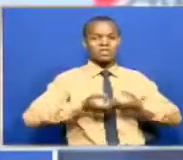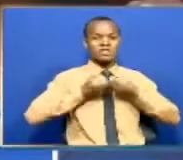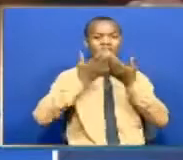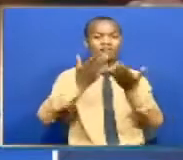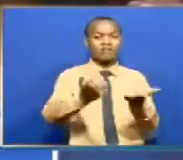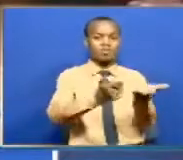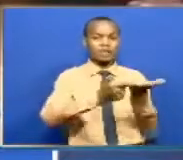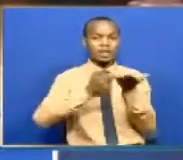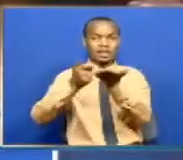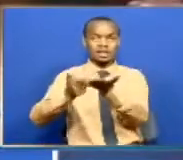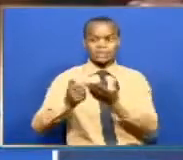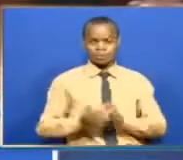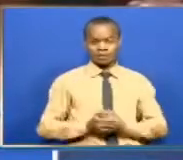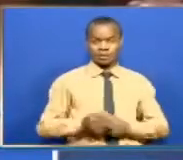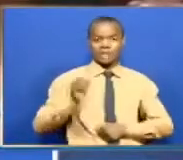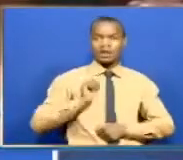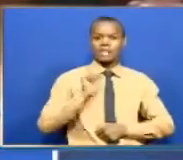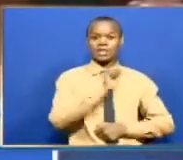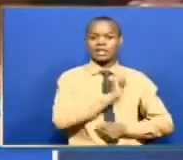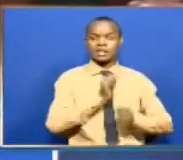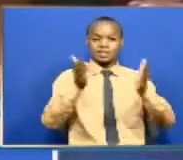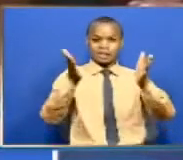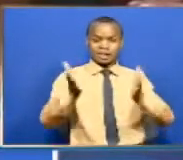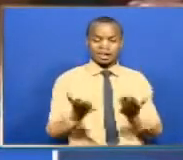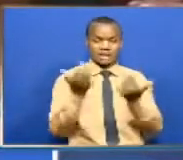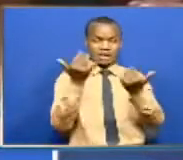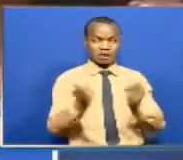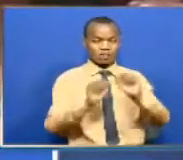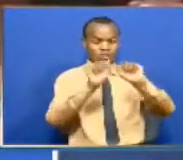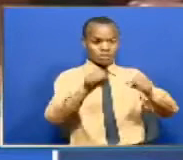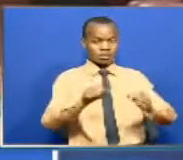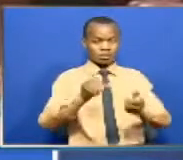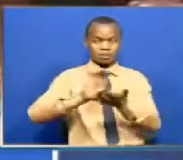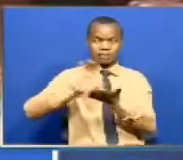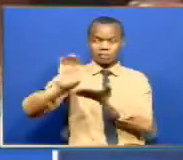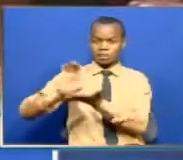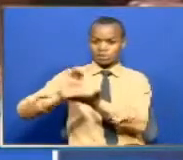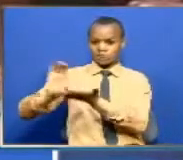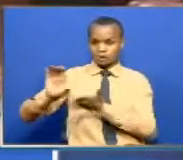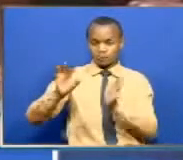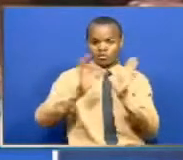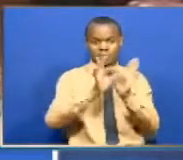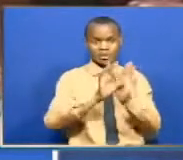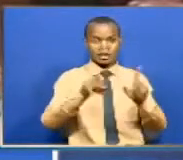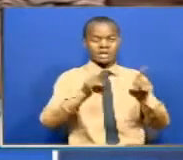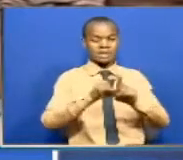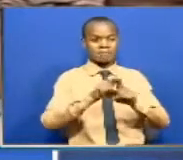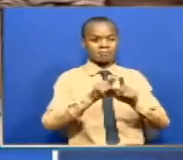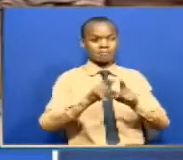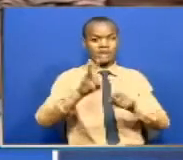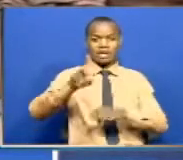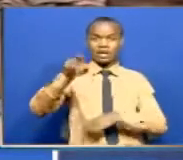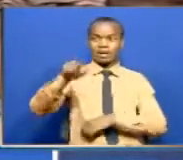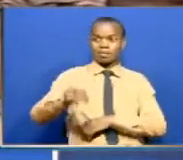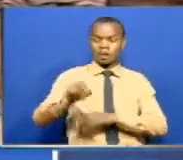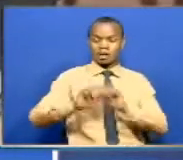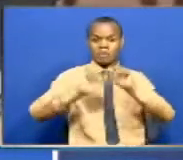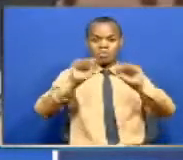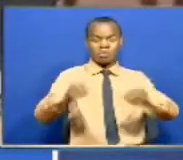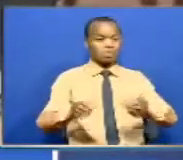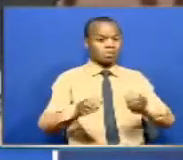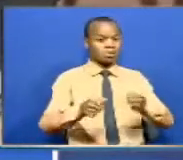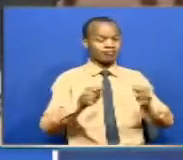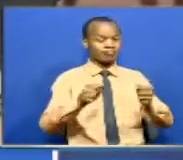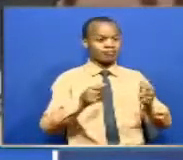debate. Senators are currently at an impasse over the revenue sharing formula, with a section of lawmakers vowing to shoot it down